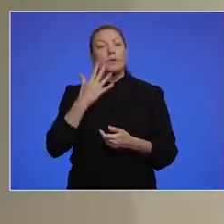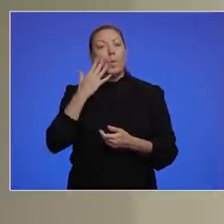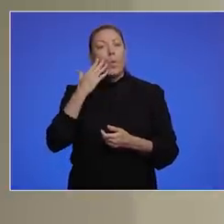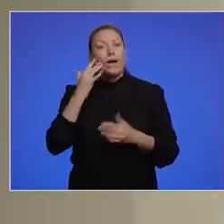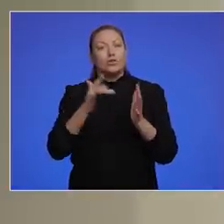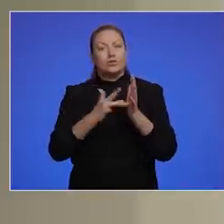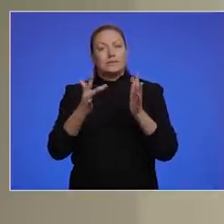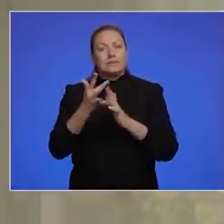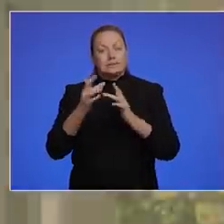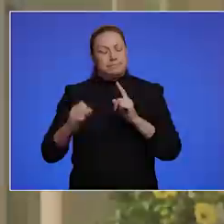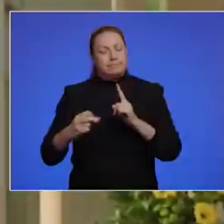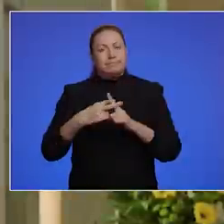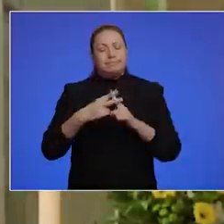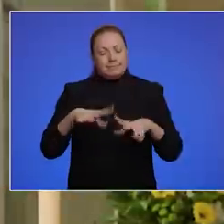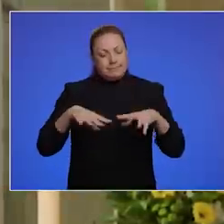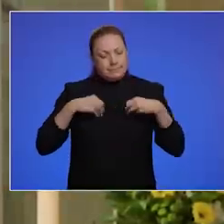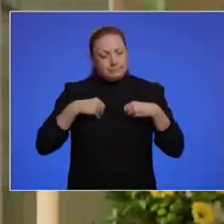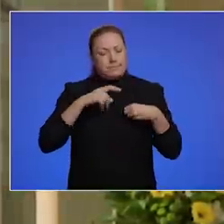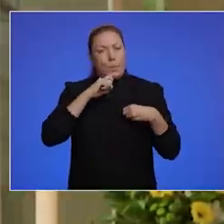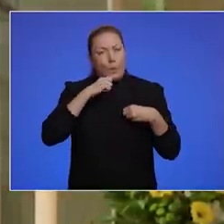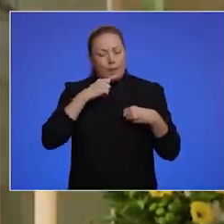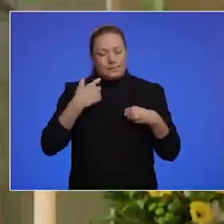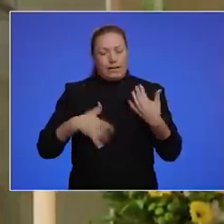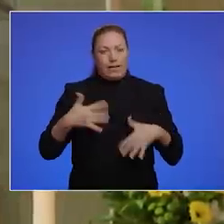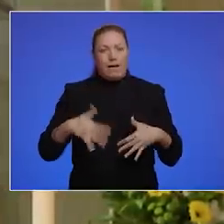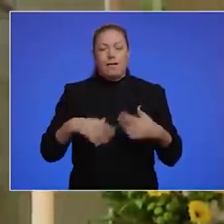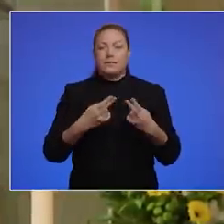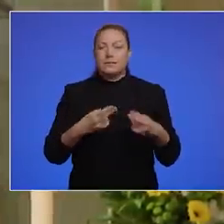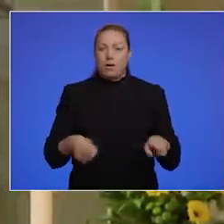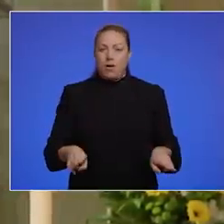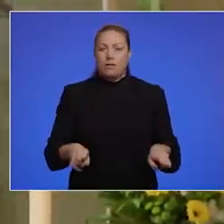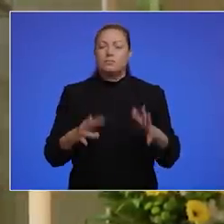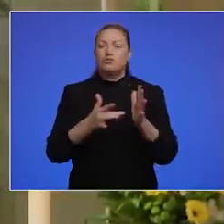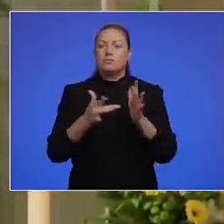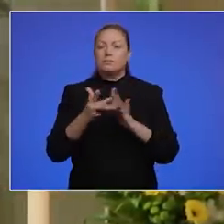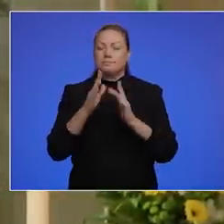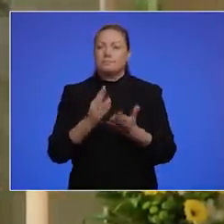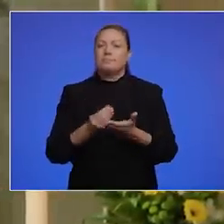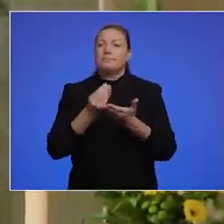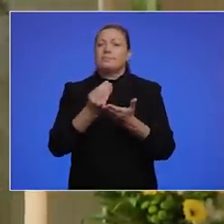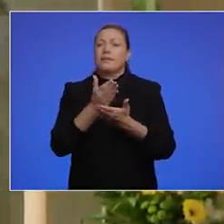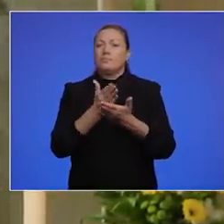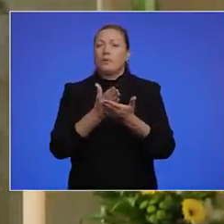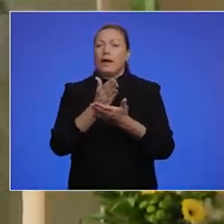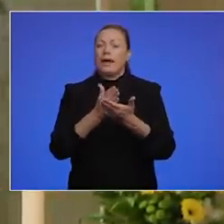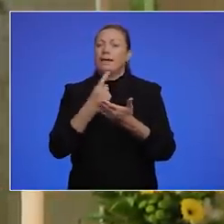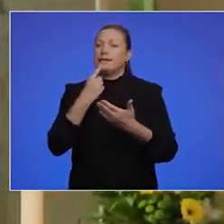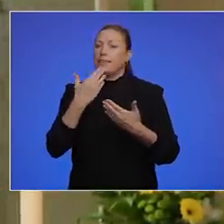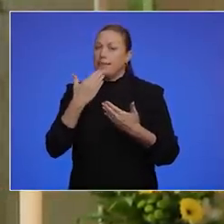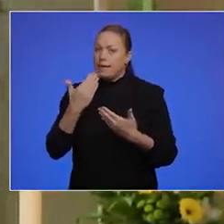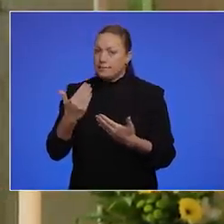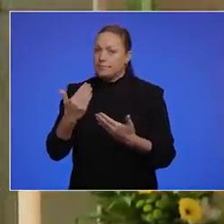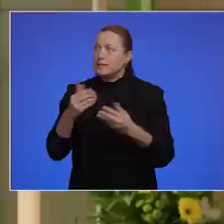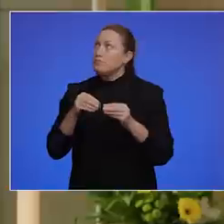And entered willingly into his passion He took bread And giving thanks broke